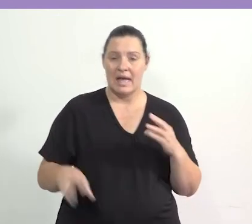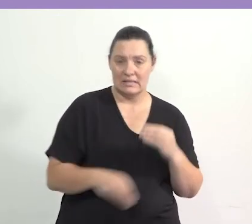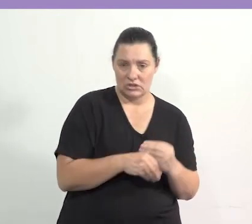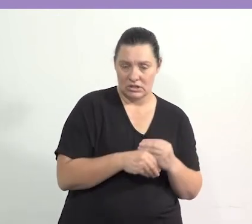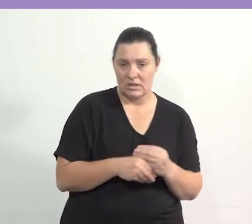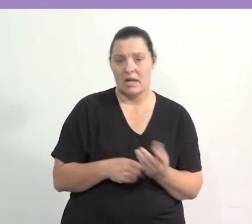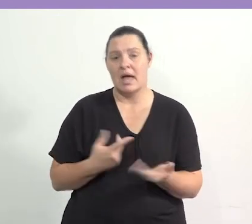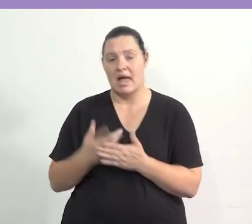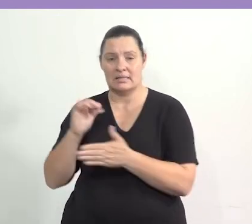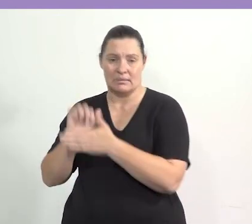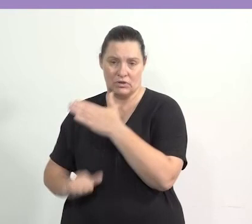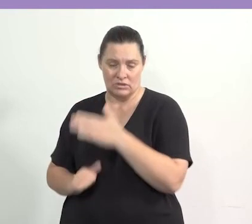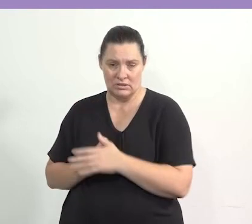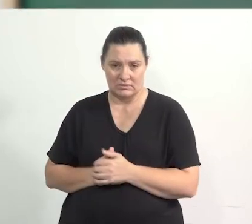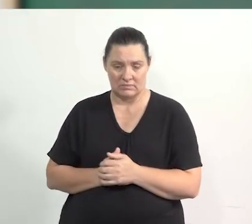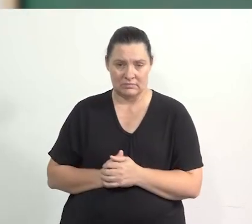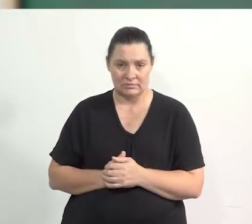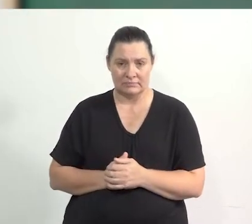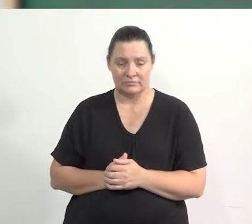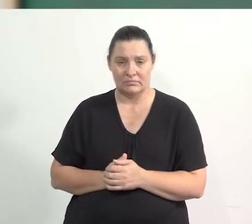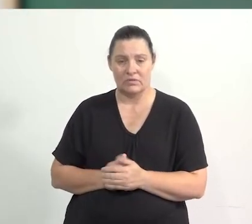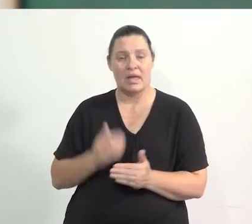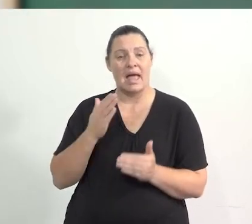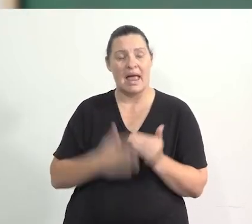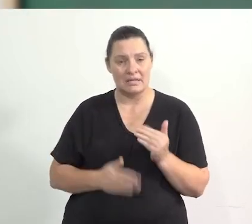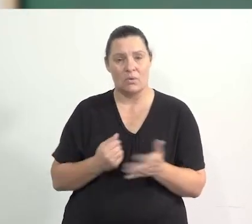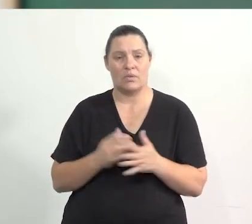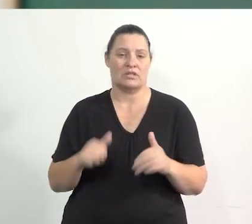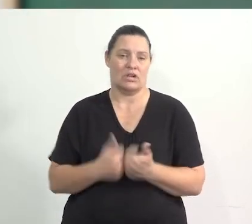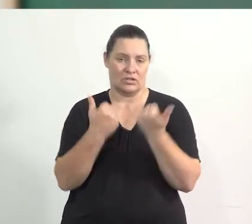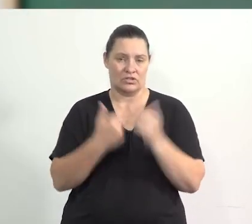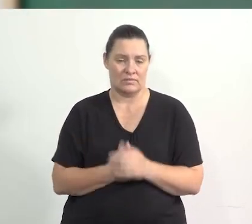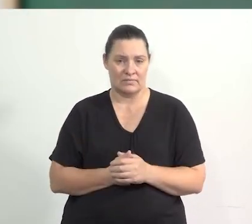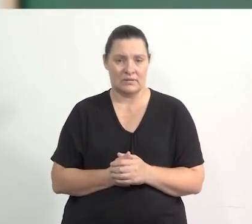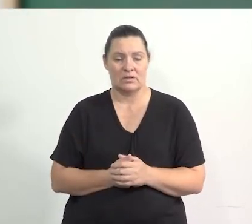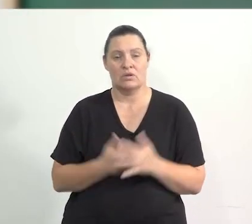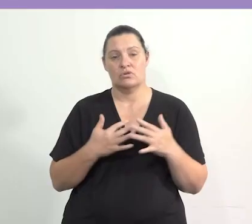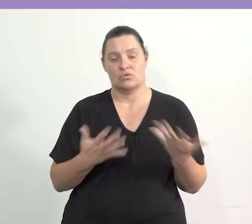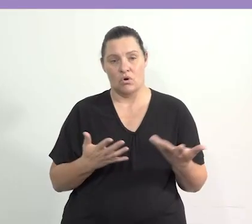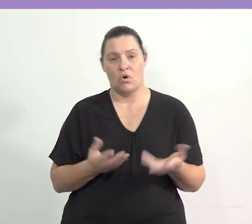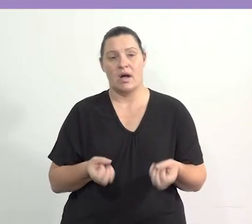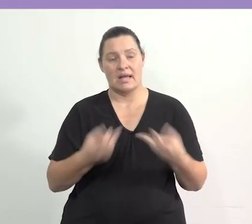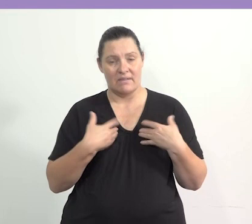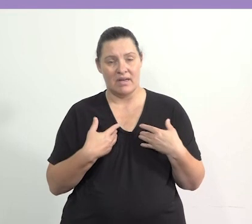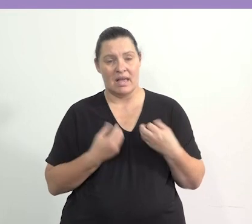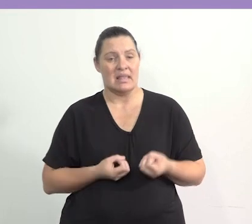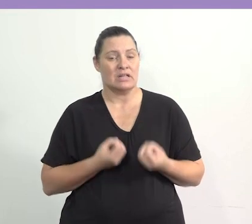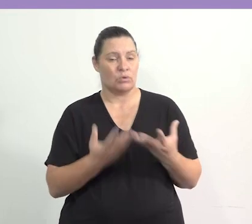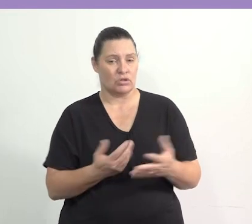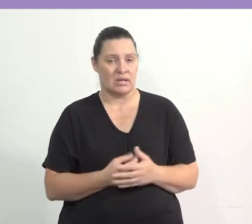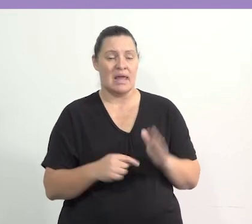addition and subtraction. Let's end off with a challenge. So, given the